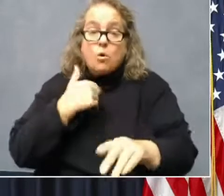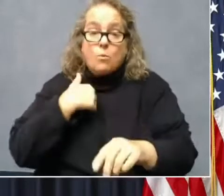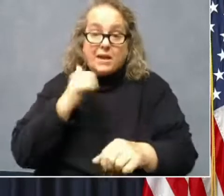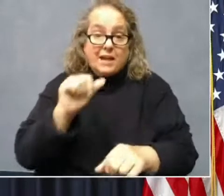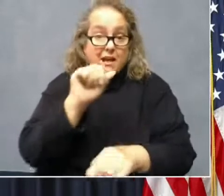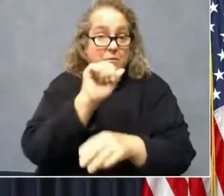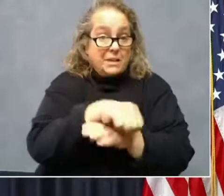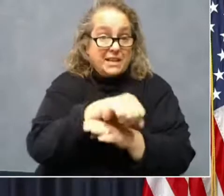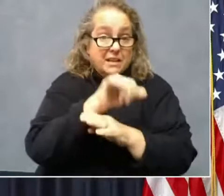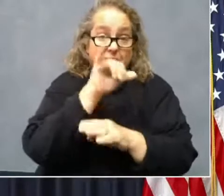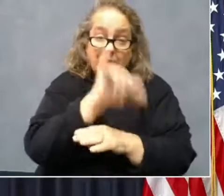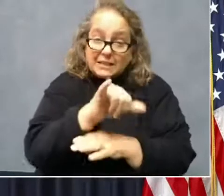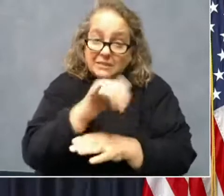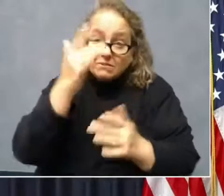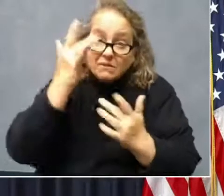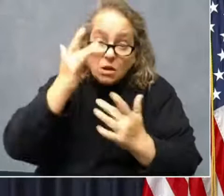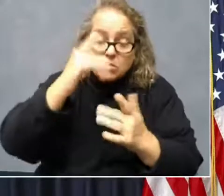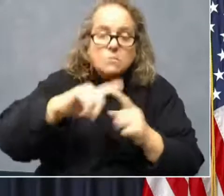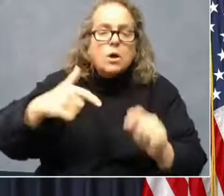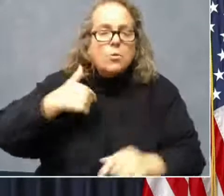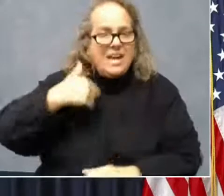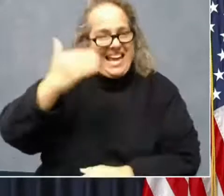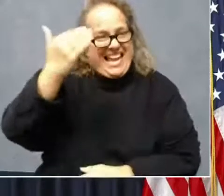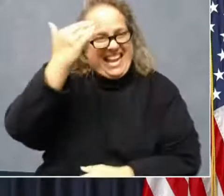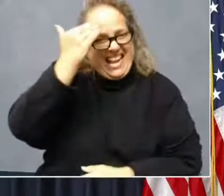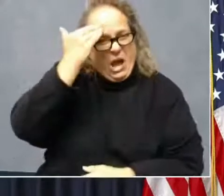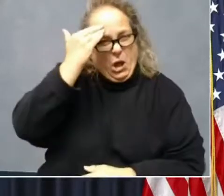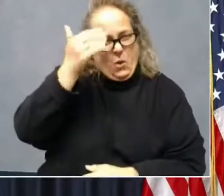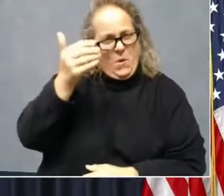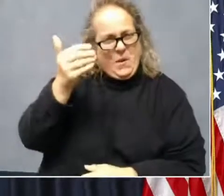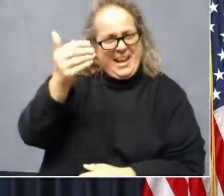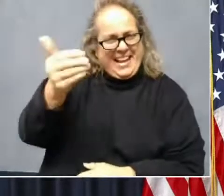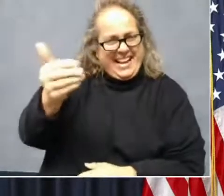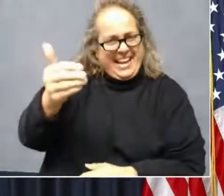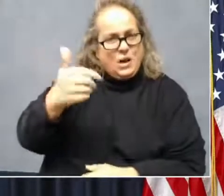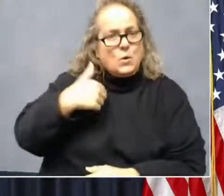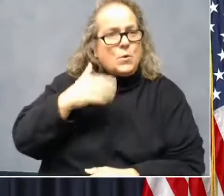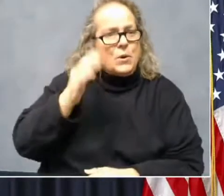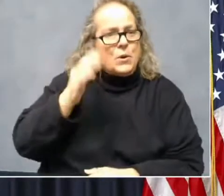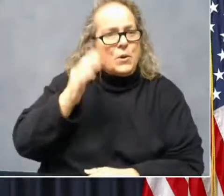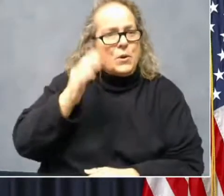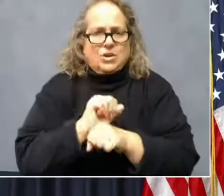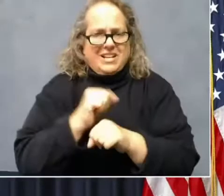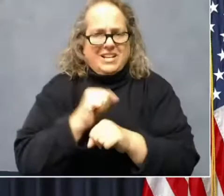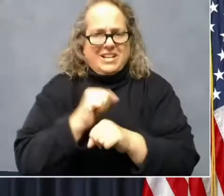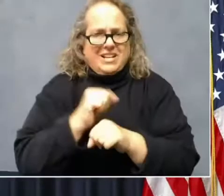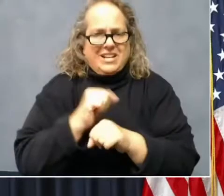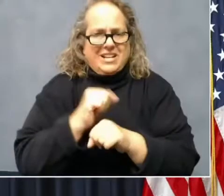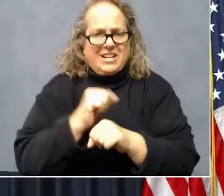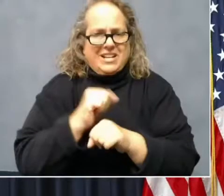that we're going to. And we know that if we just put in the work for the remaining time.